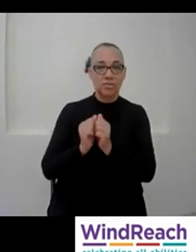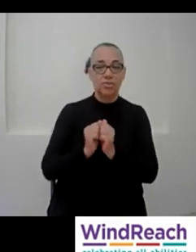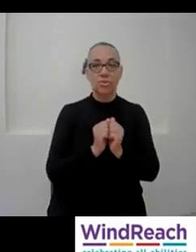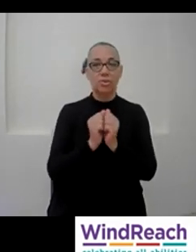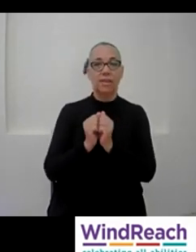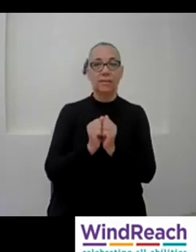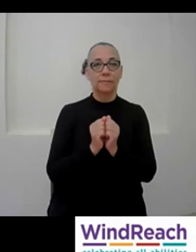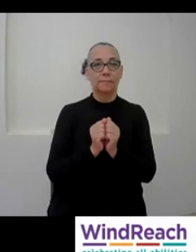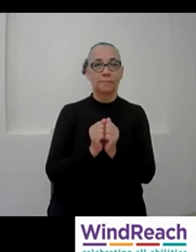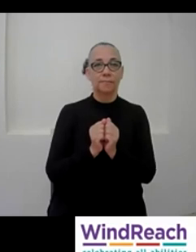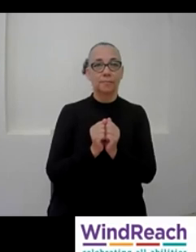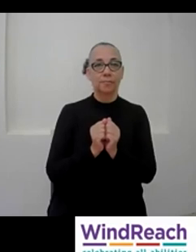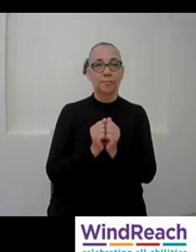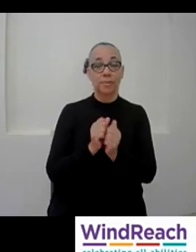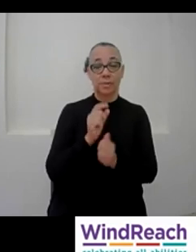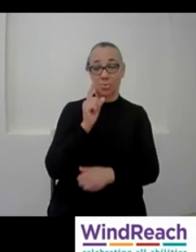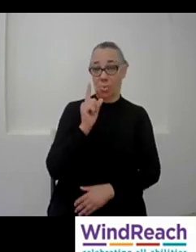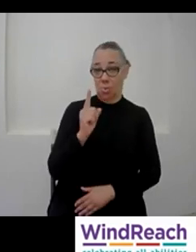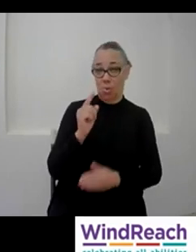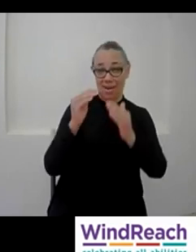was one house